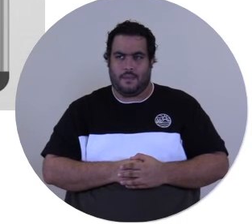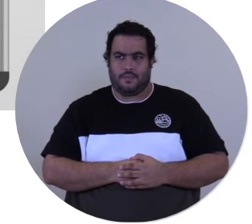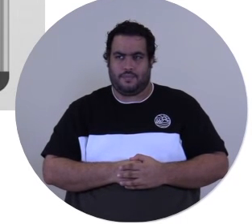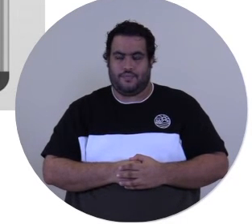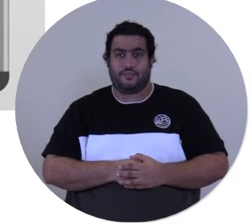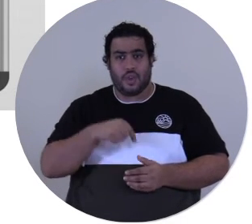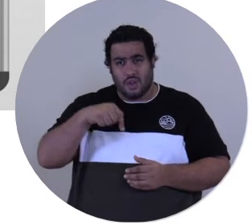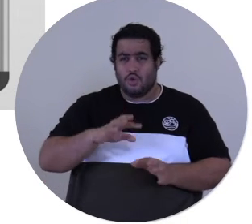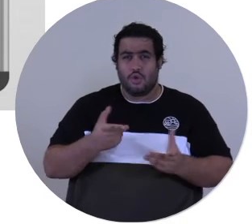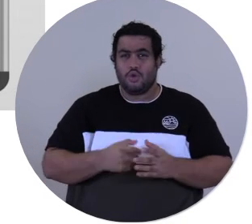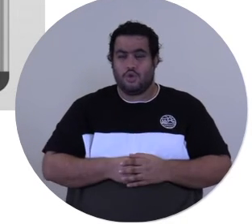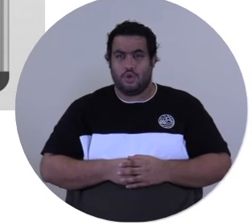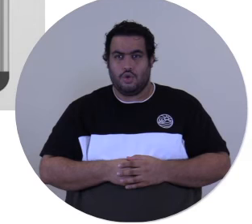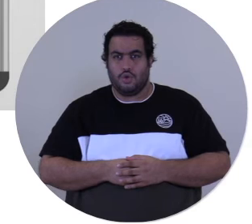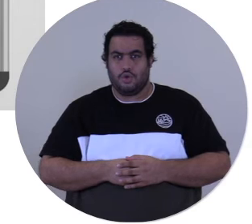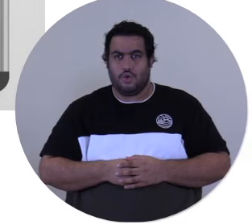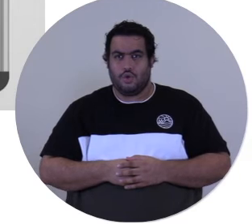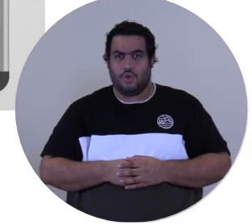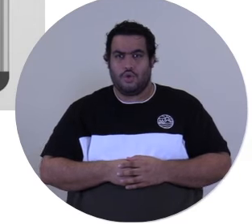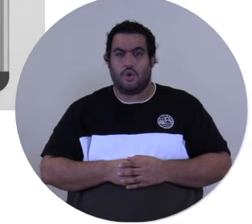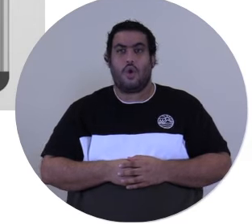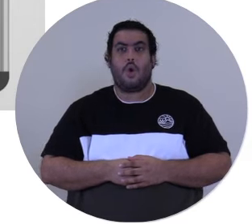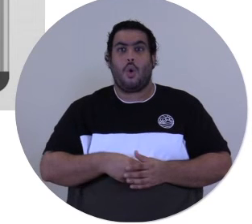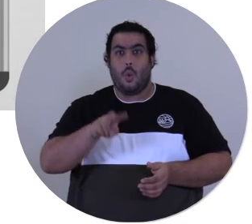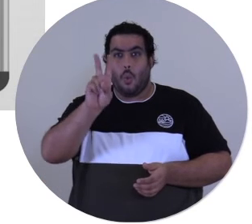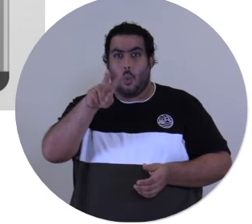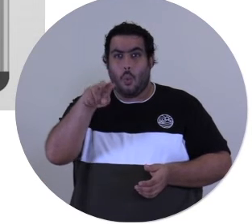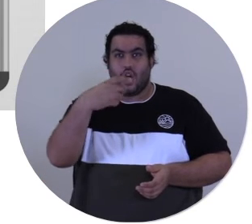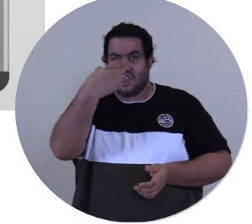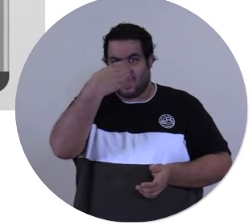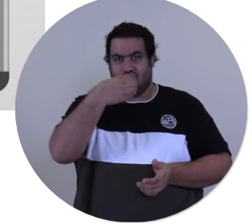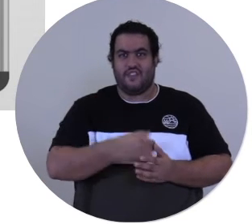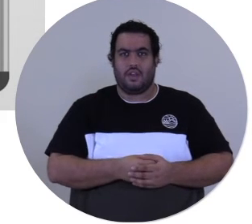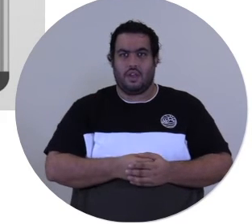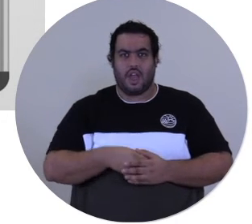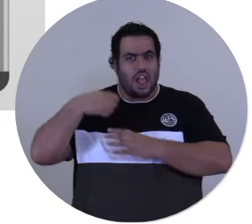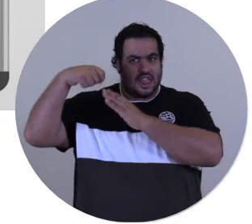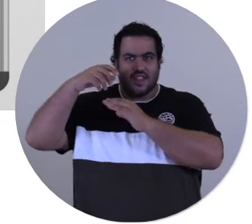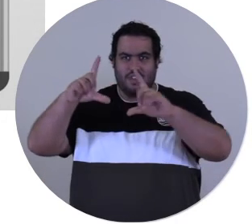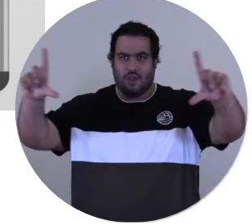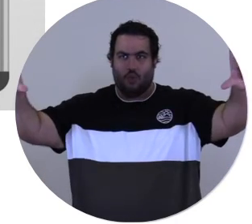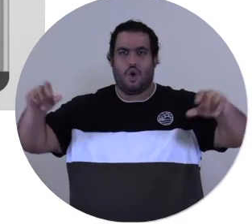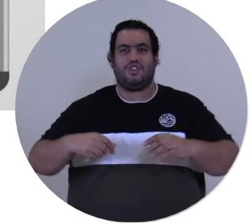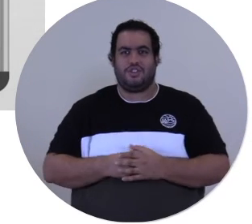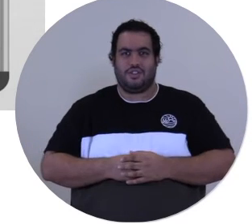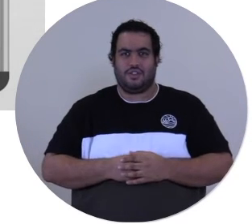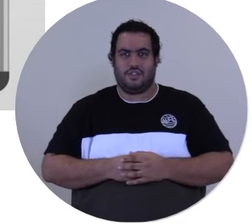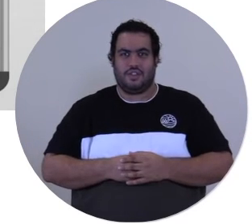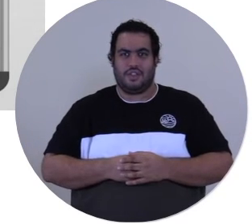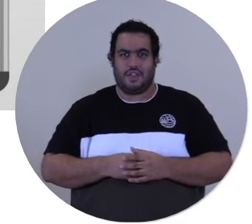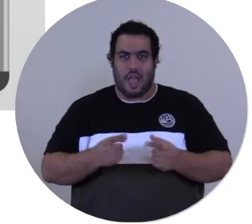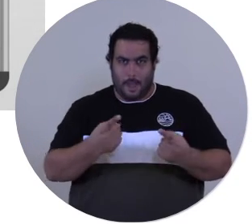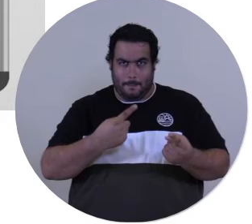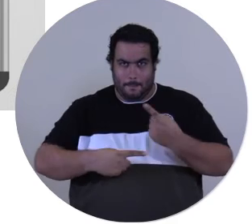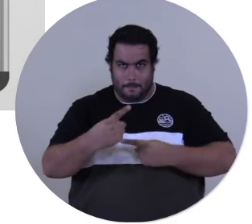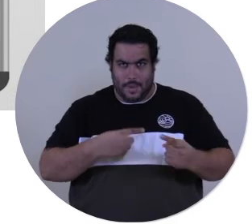Some of us also enjoy, and I do that, watching TV as a new way of spending your free